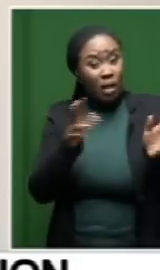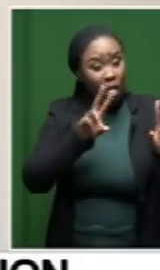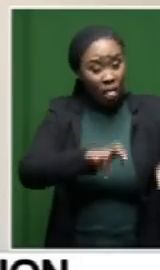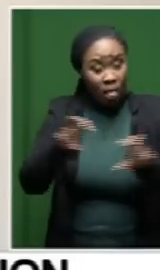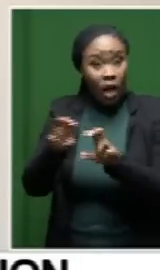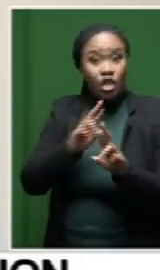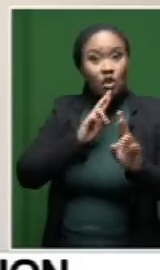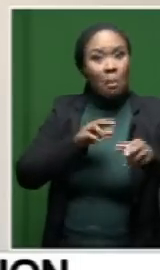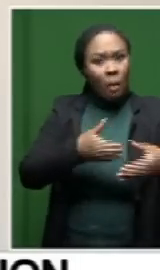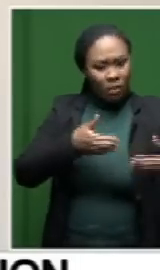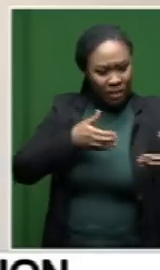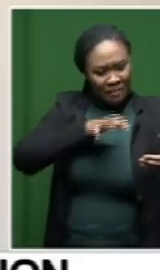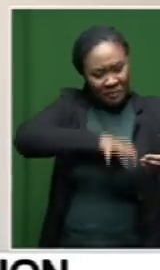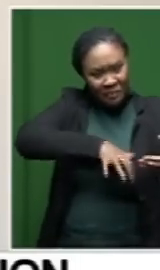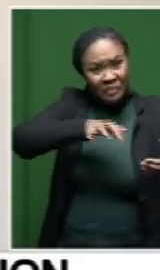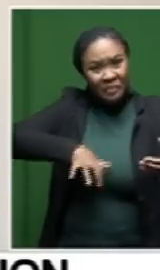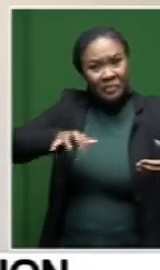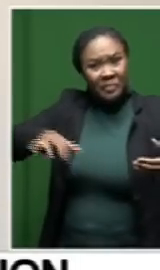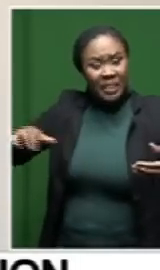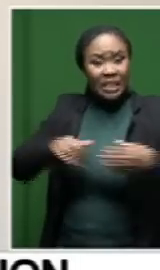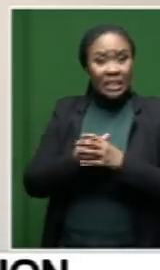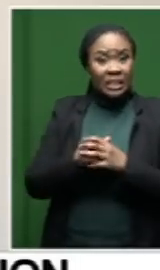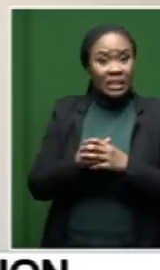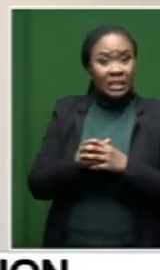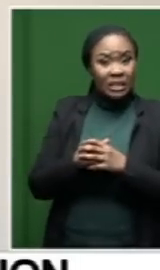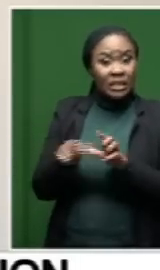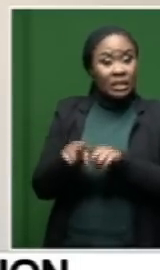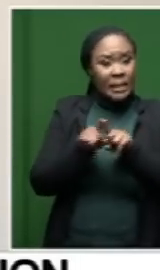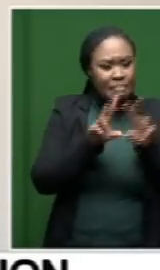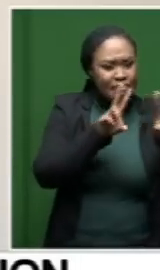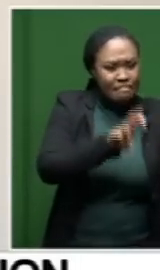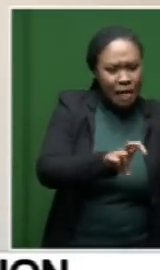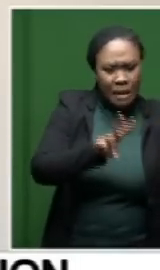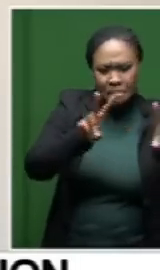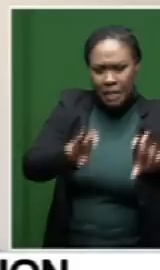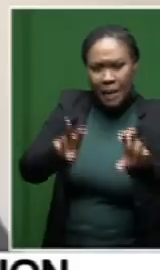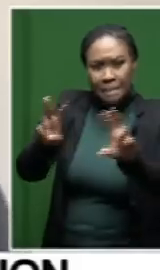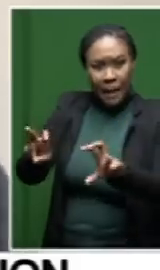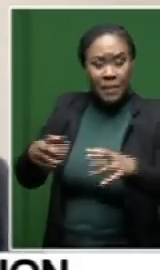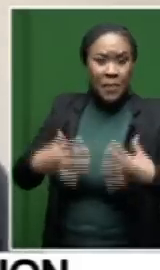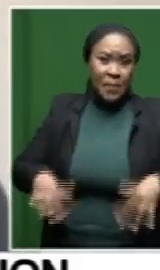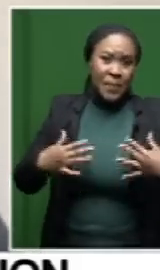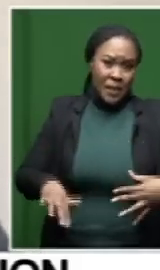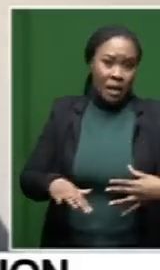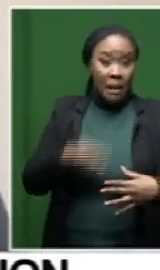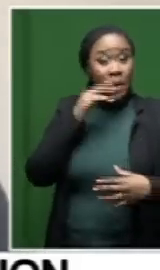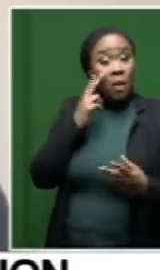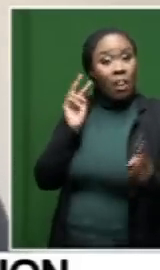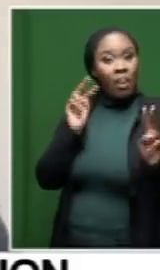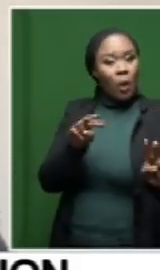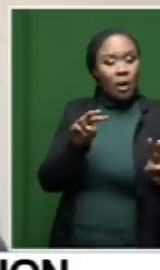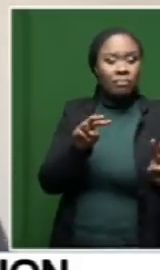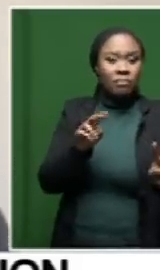the reports, and quite the scale of the work that they had to do. So when you actually look at